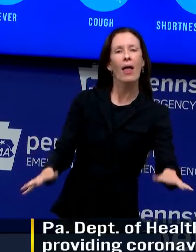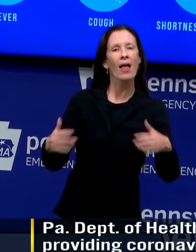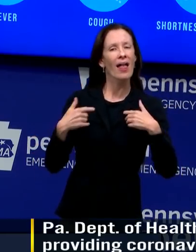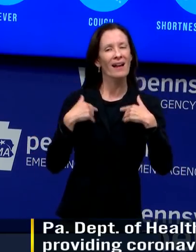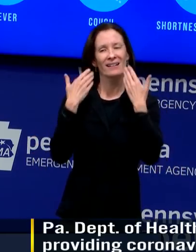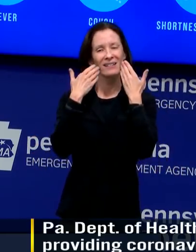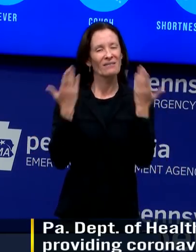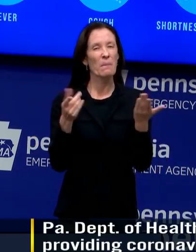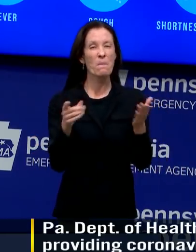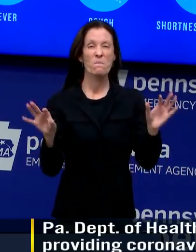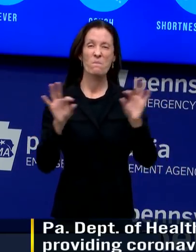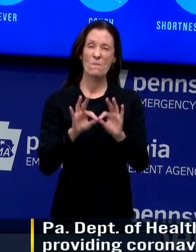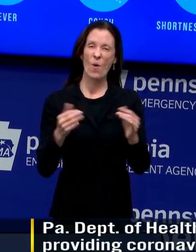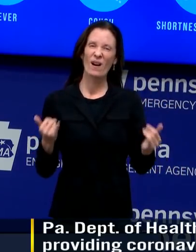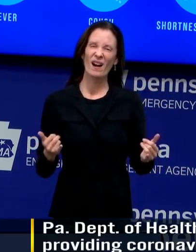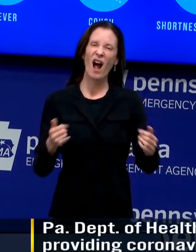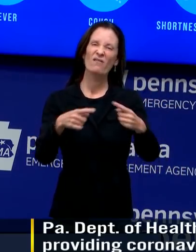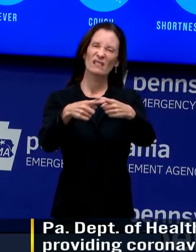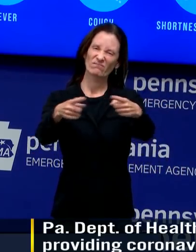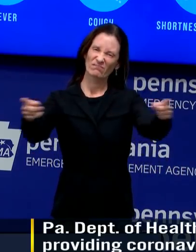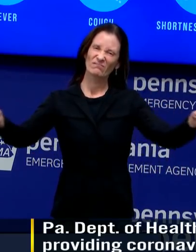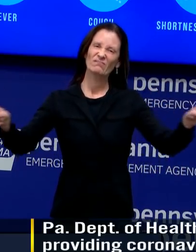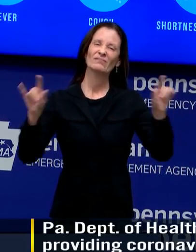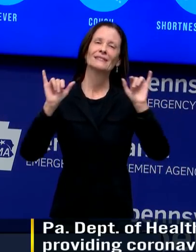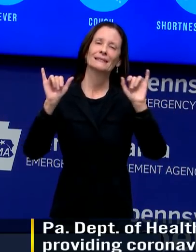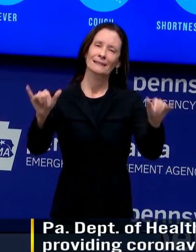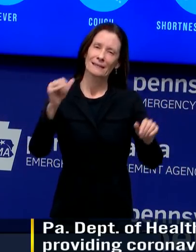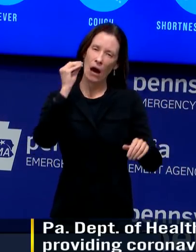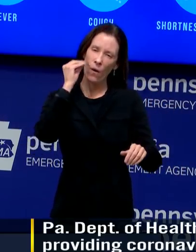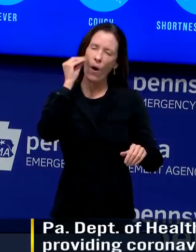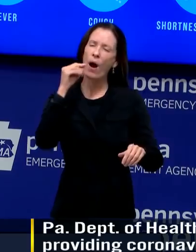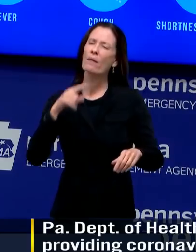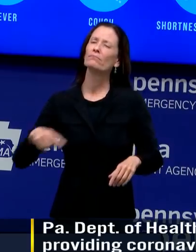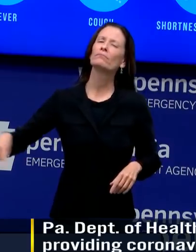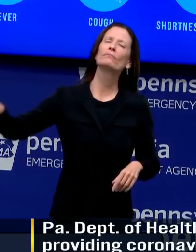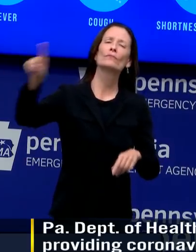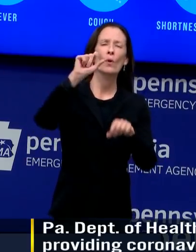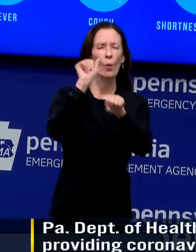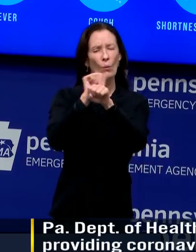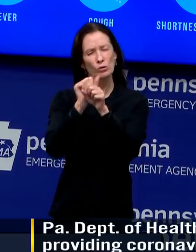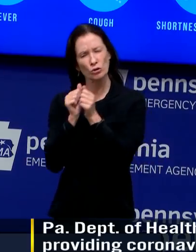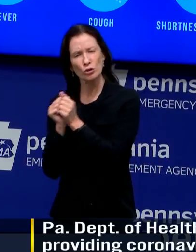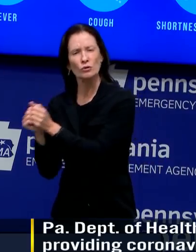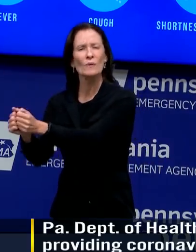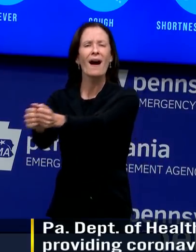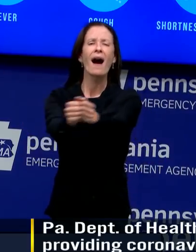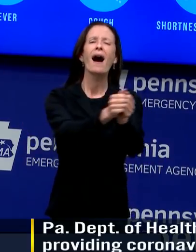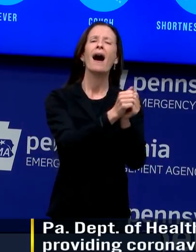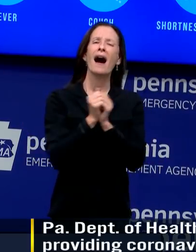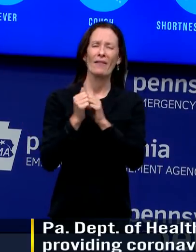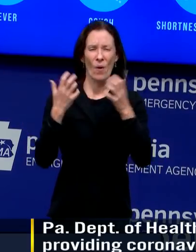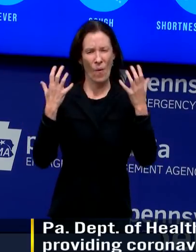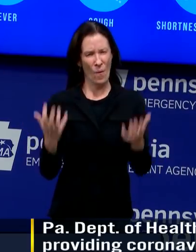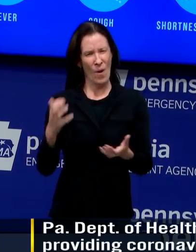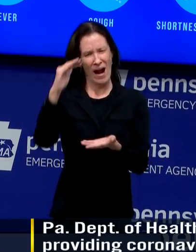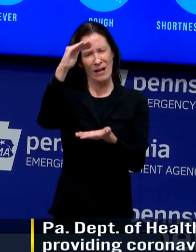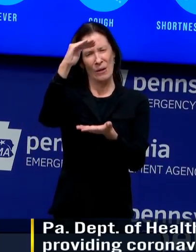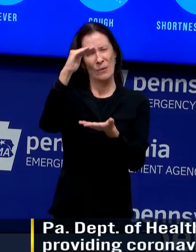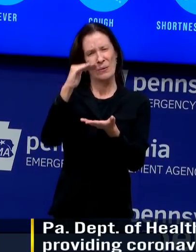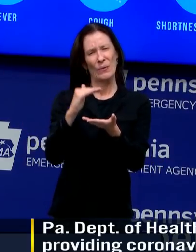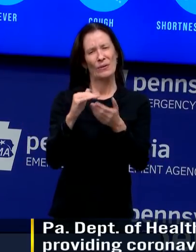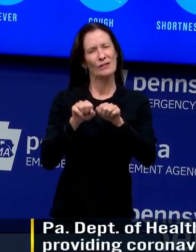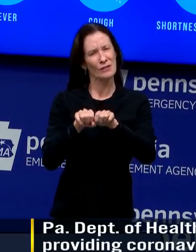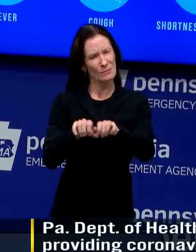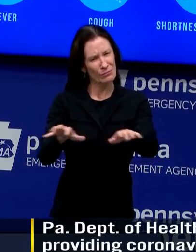push to get our case rate down. And let's get this pandemic under control so we can put plans on our schedules and get back to doing the things